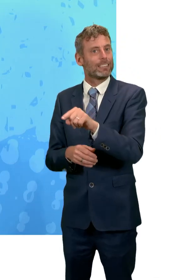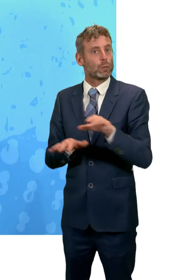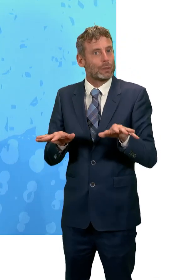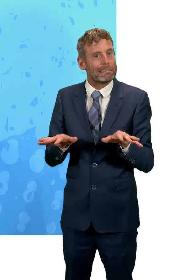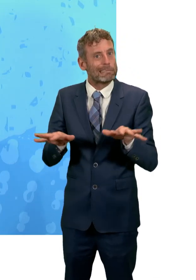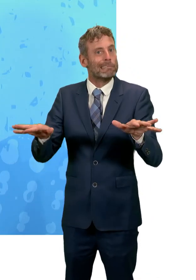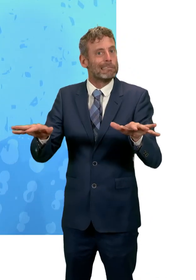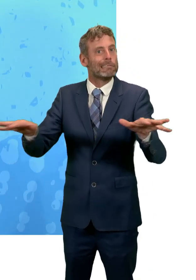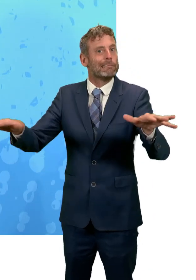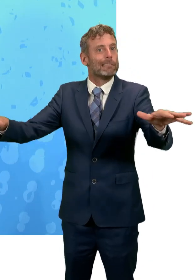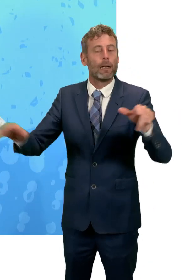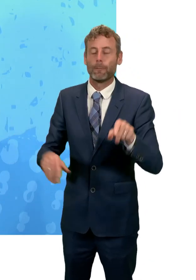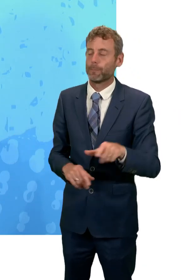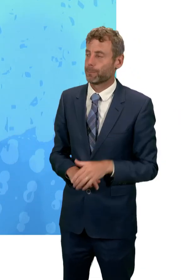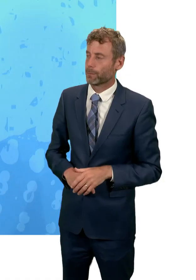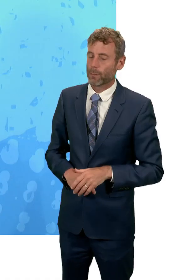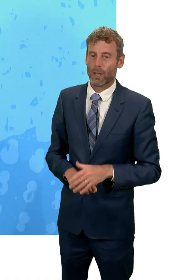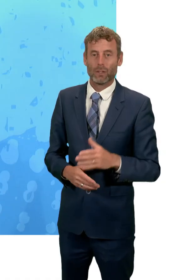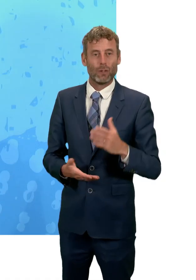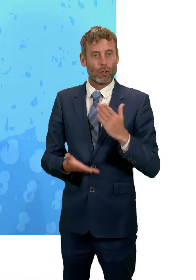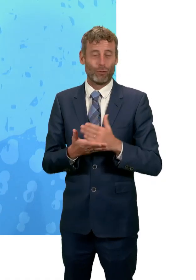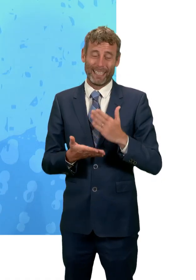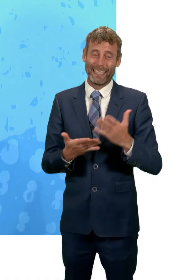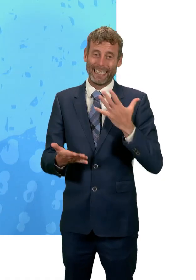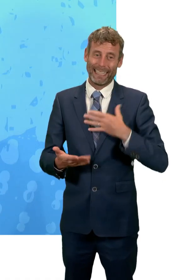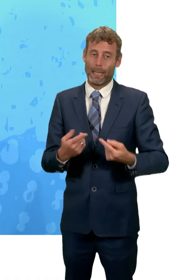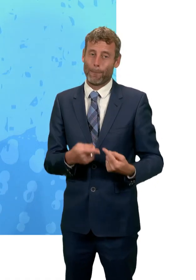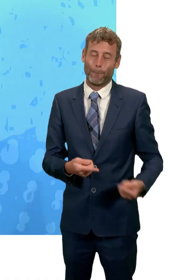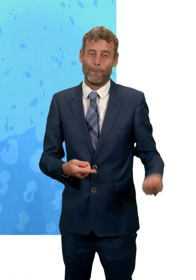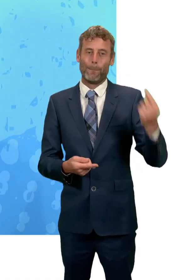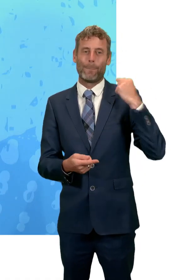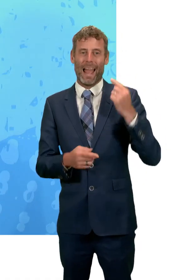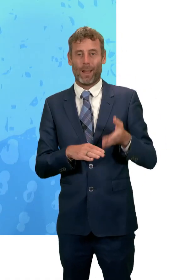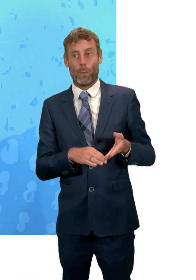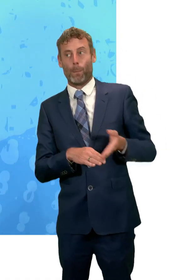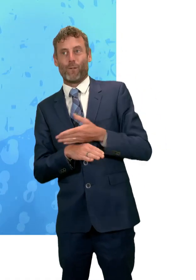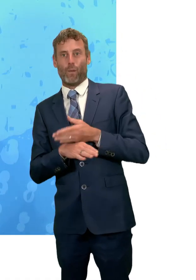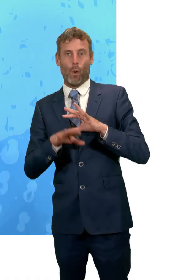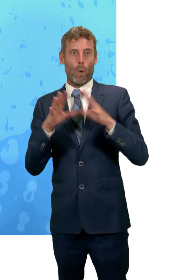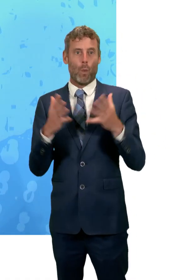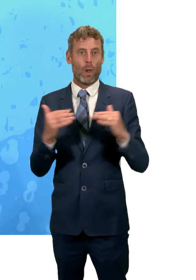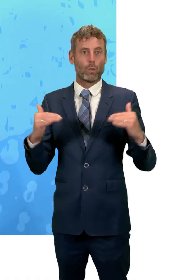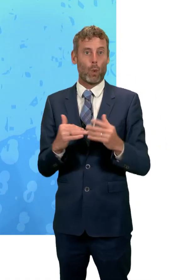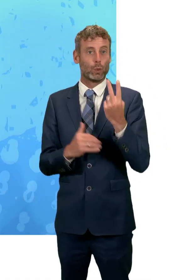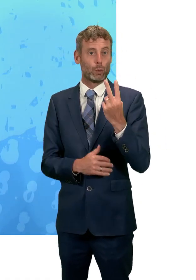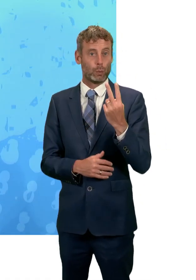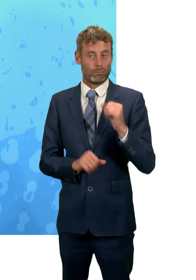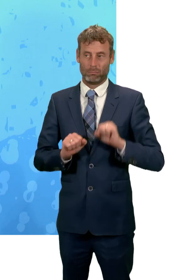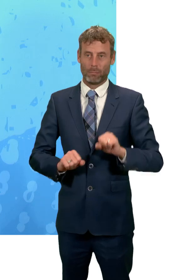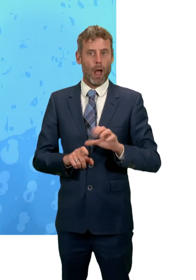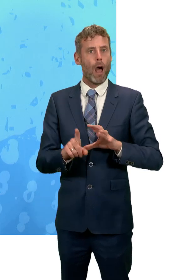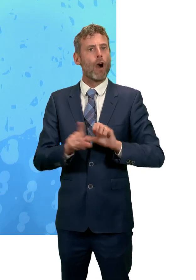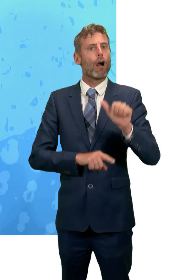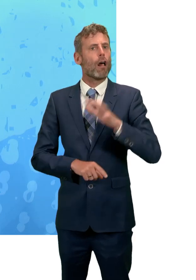back to basics. So pre-World War II, we cooked what we had, and that was it. And again, it was a generation